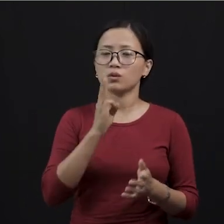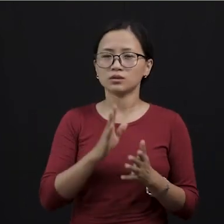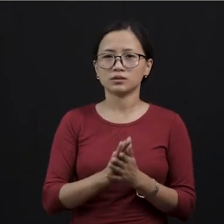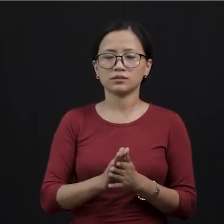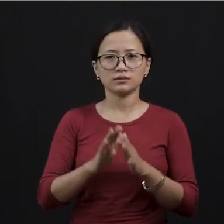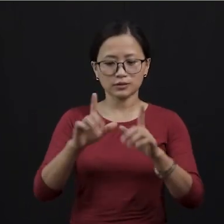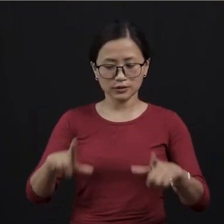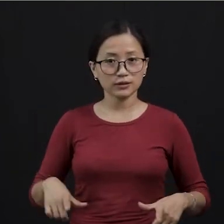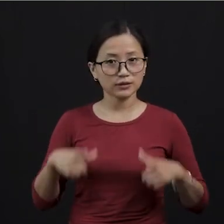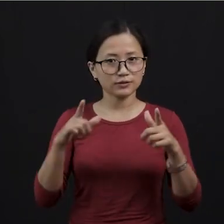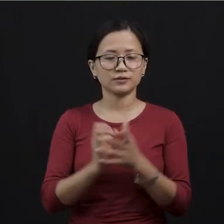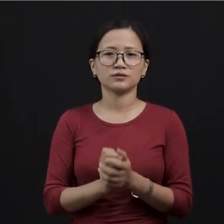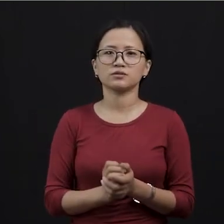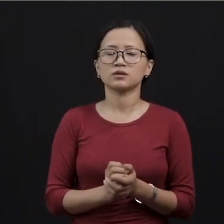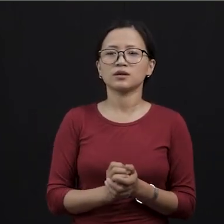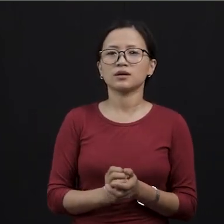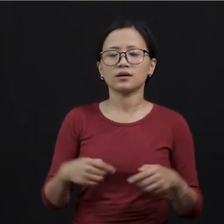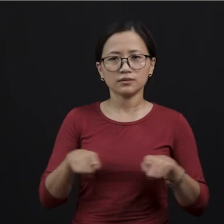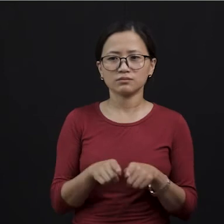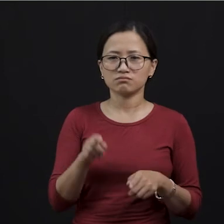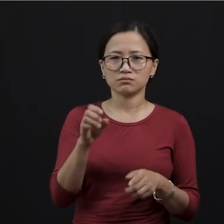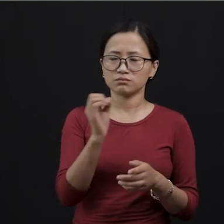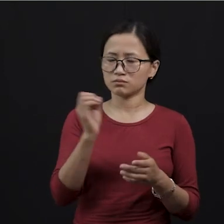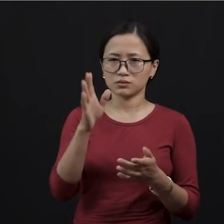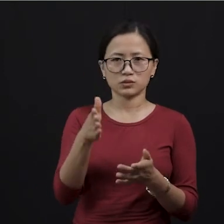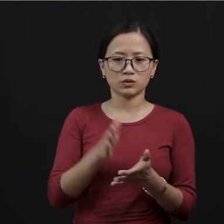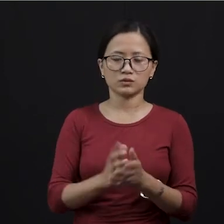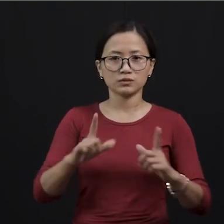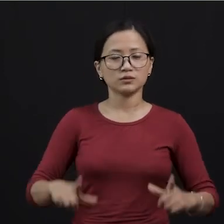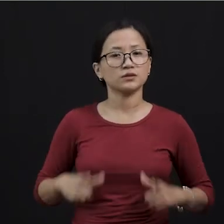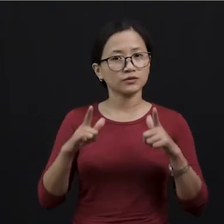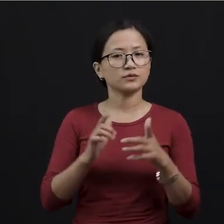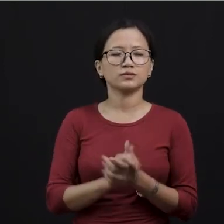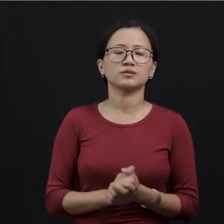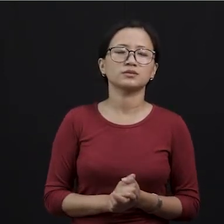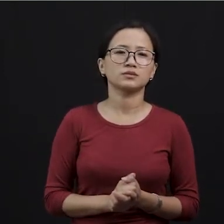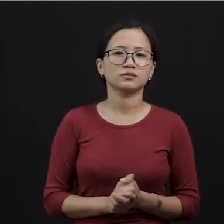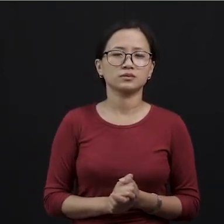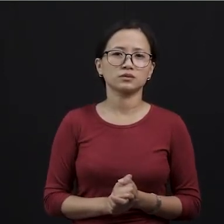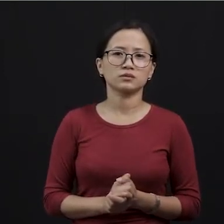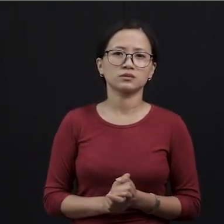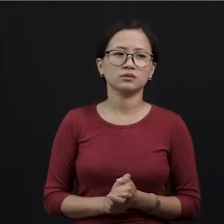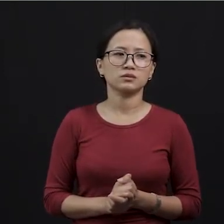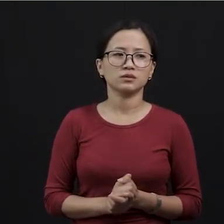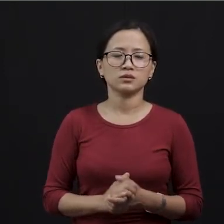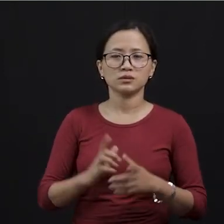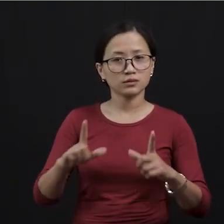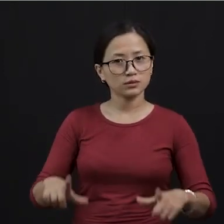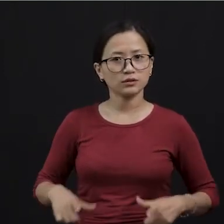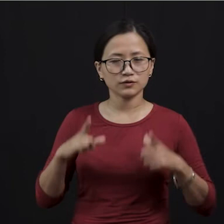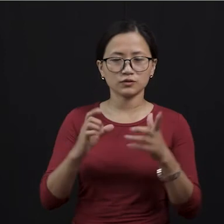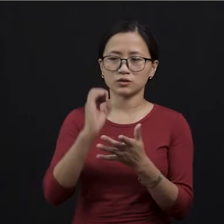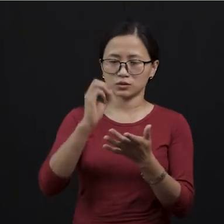components, living and non-living. Yes or no? Living and non-living. So the living